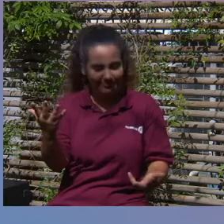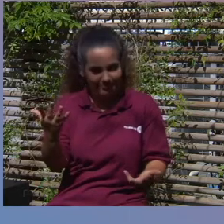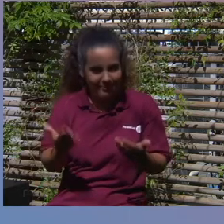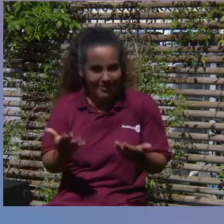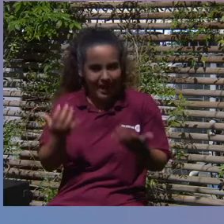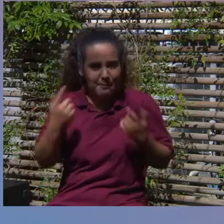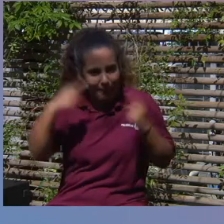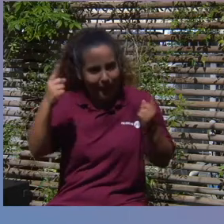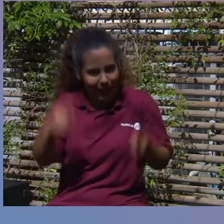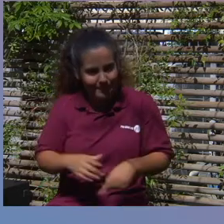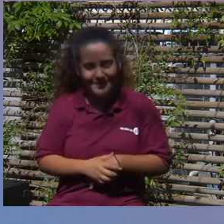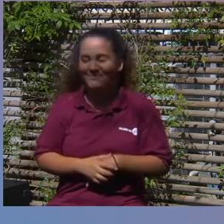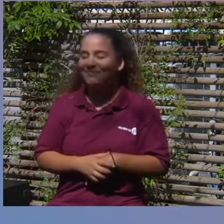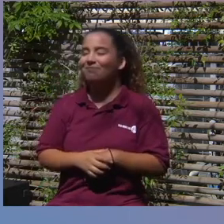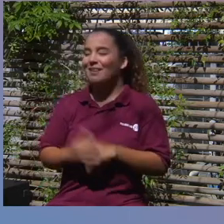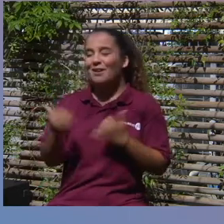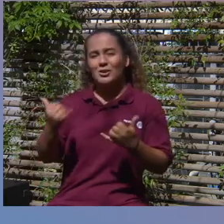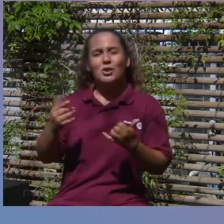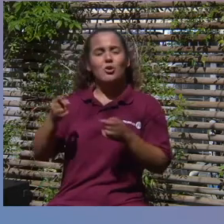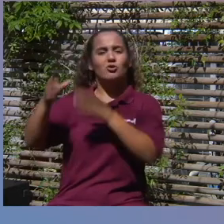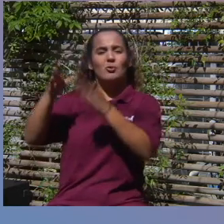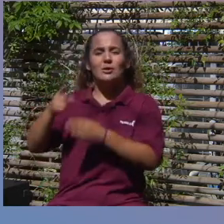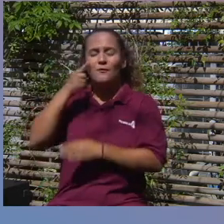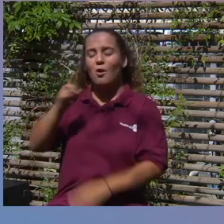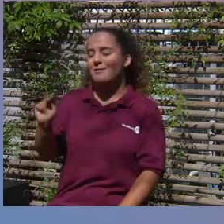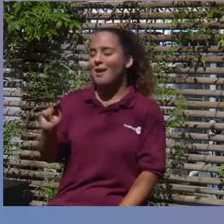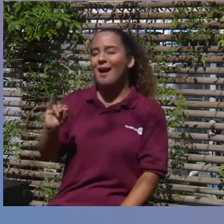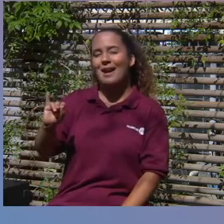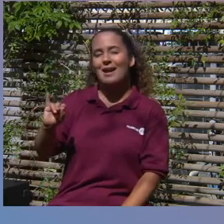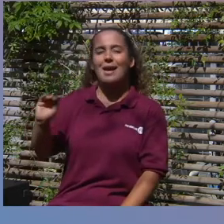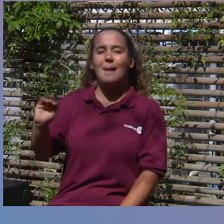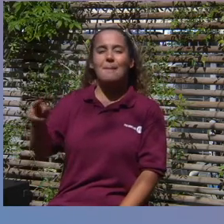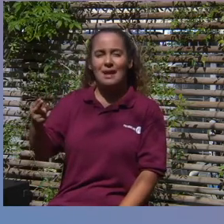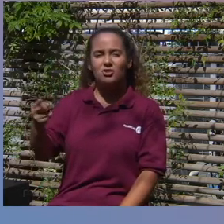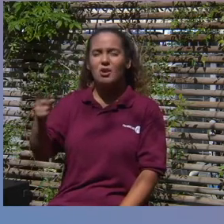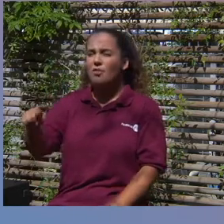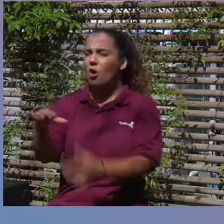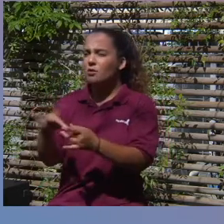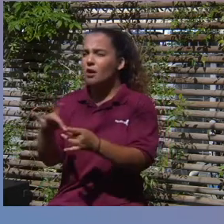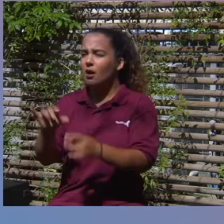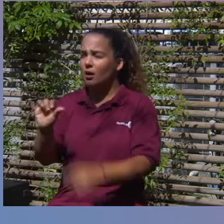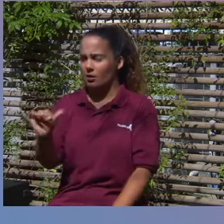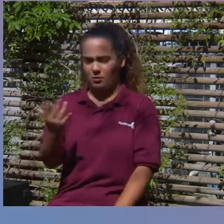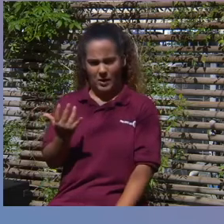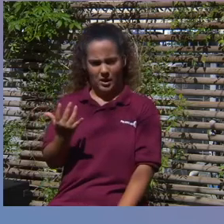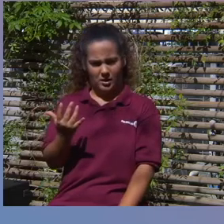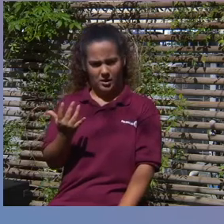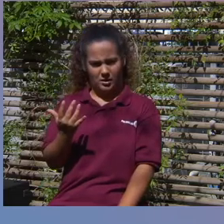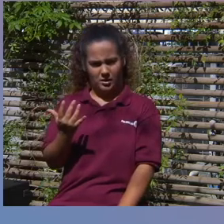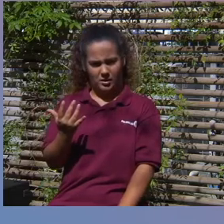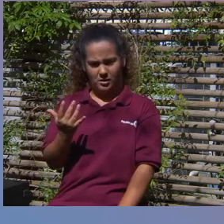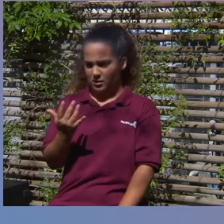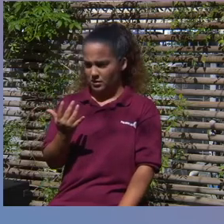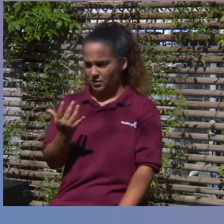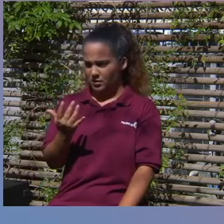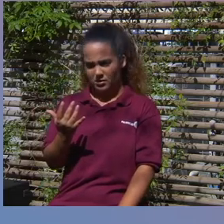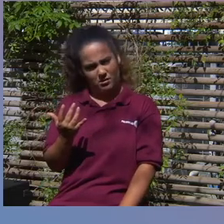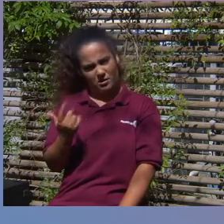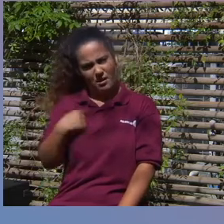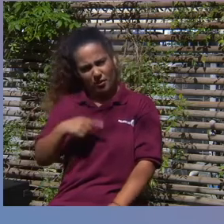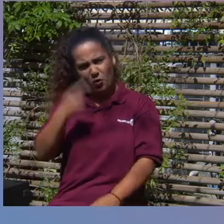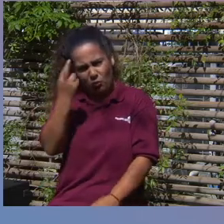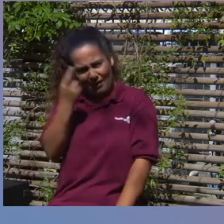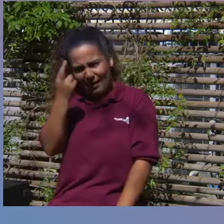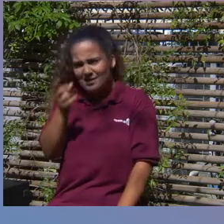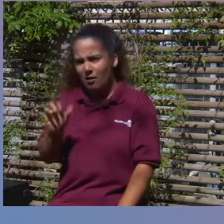who's a former director of the NIMH, National Institutes of Mental Health, they're all kind of like, wait a second. We've been saying this forever. Right, and they're